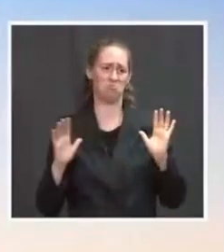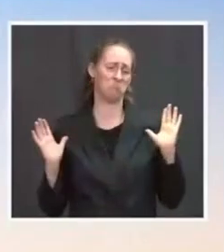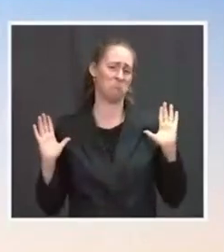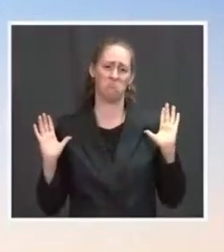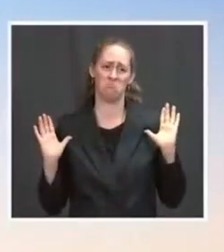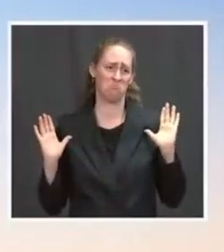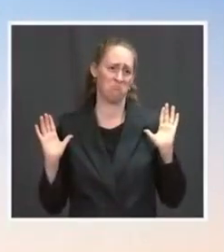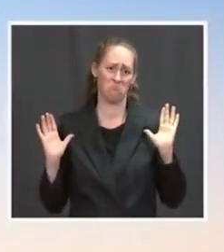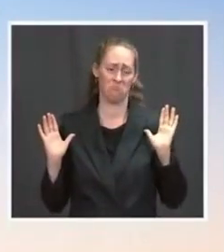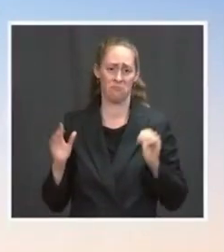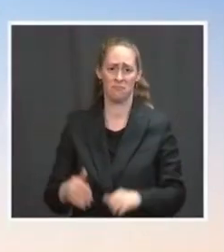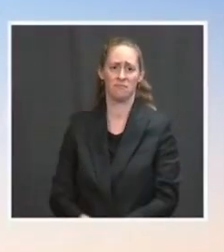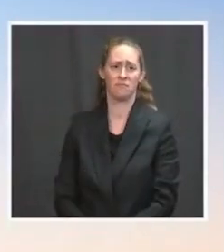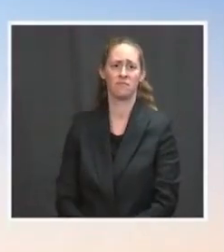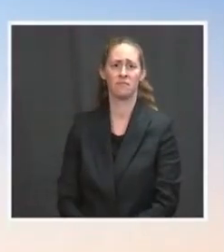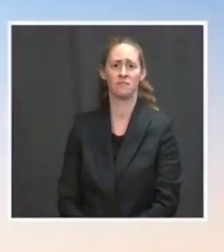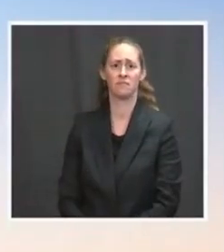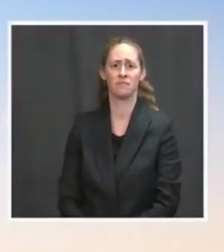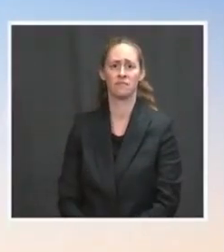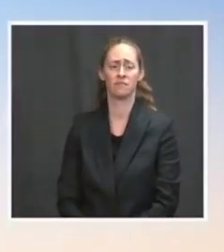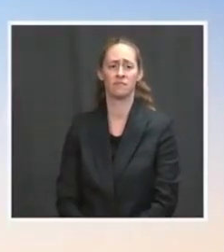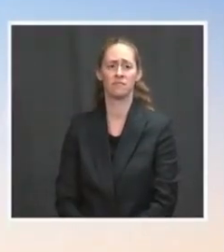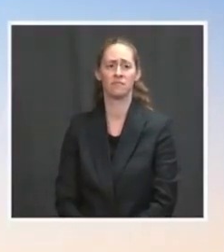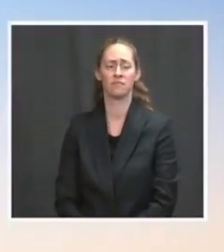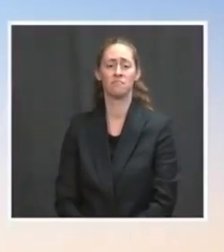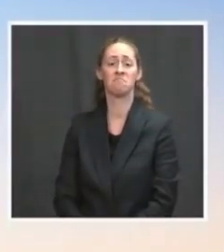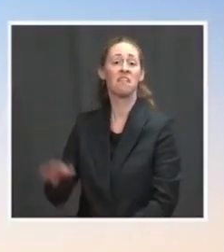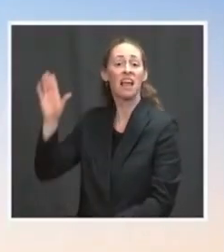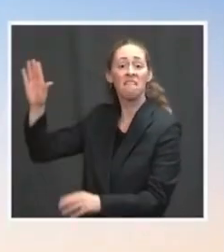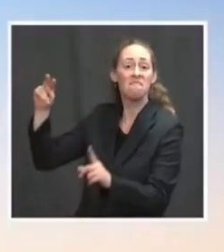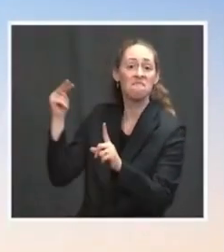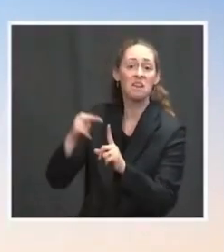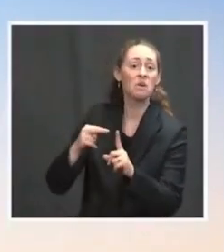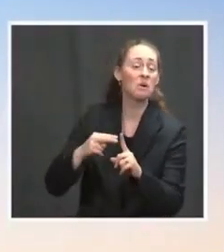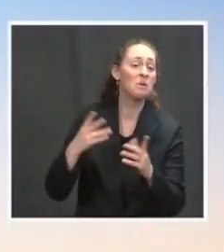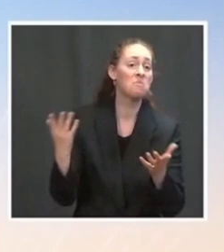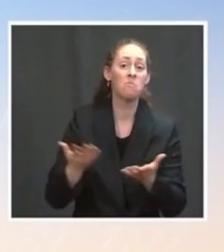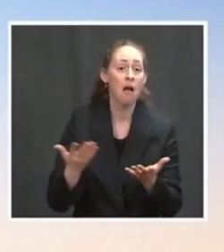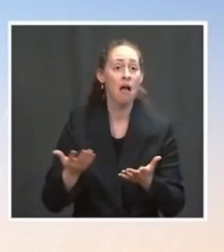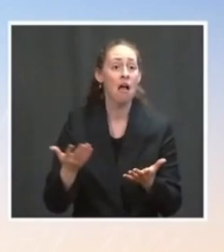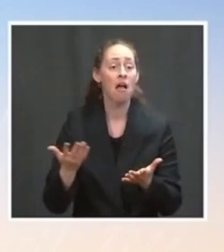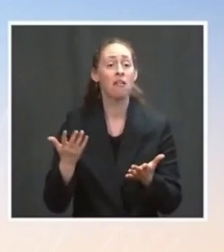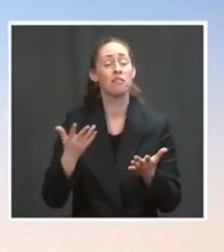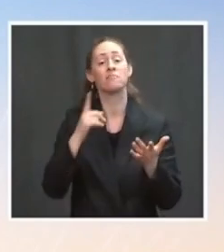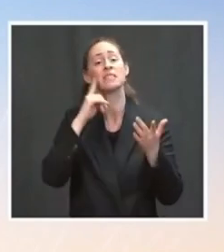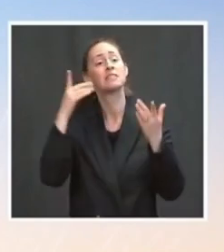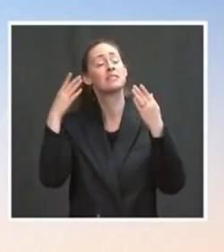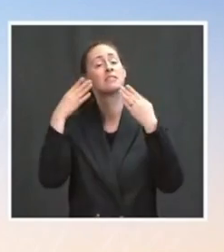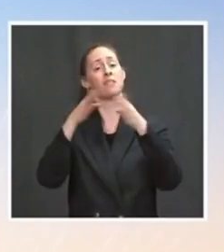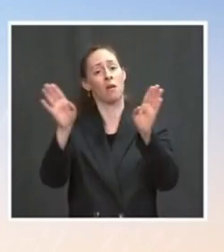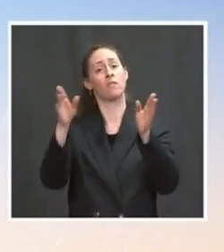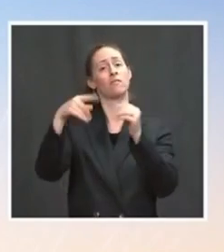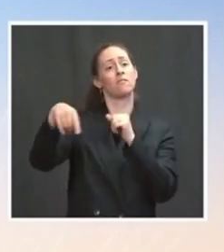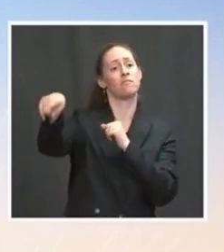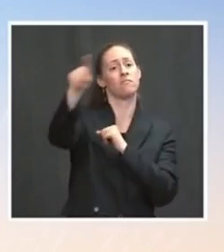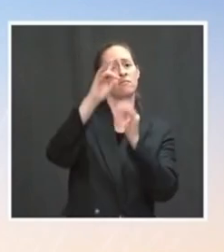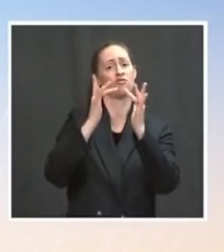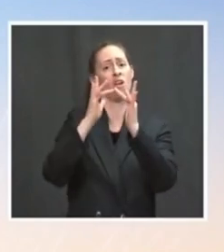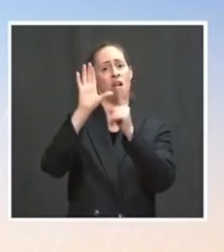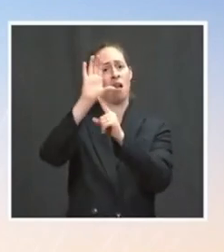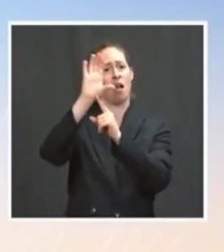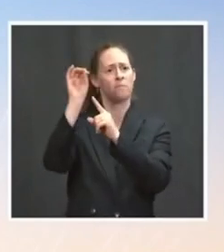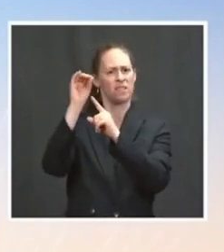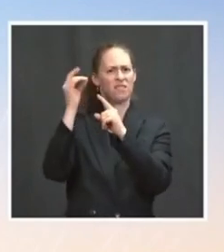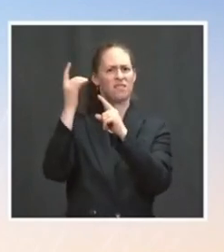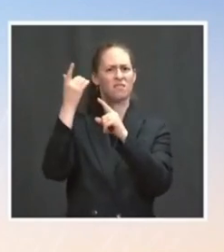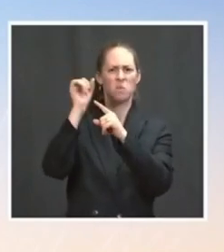is that the major platforms have a responsibility related to the health and safety of all Americans